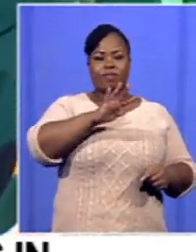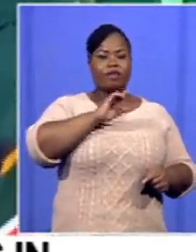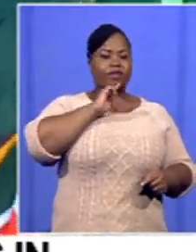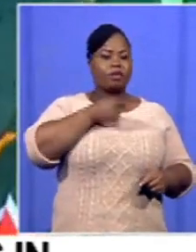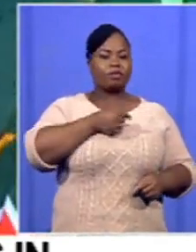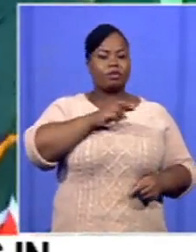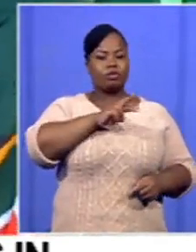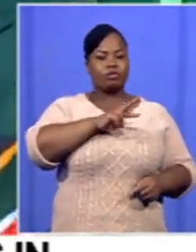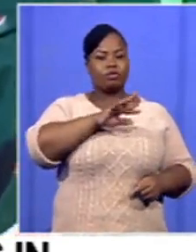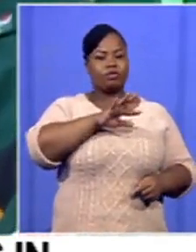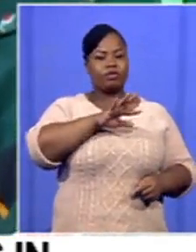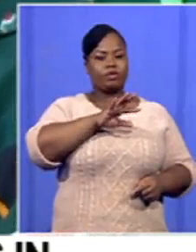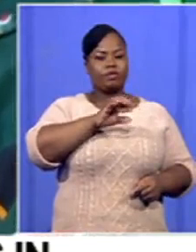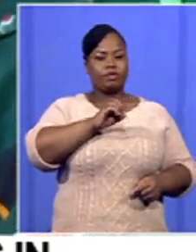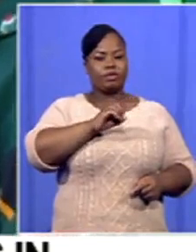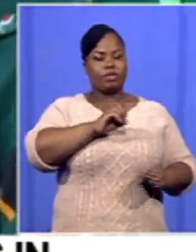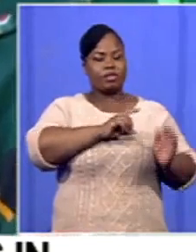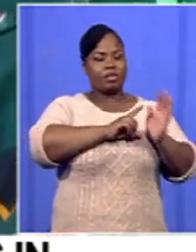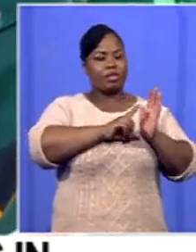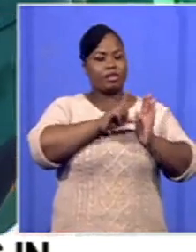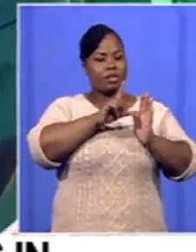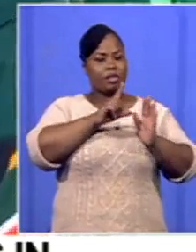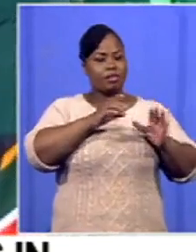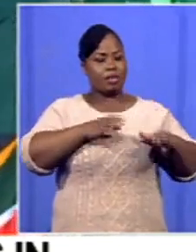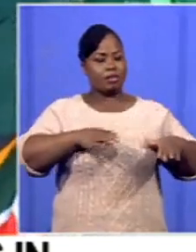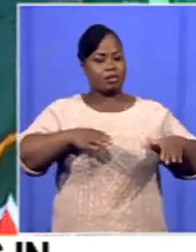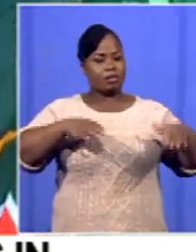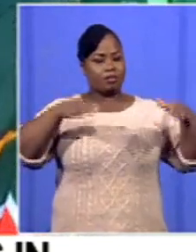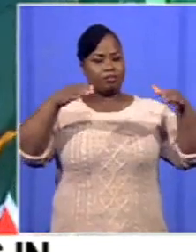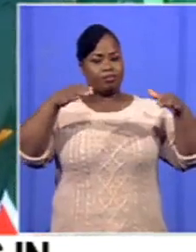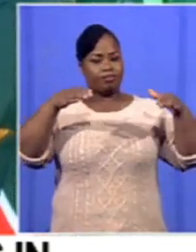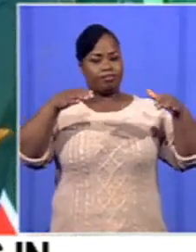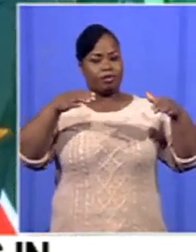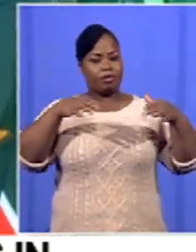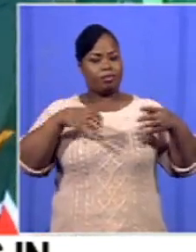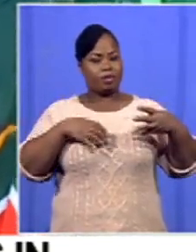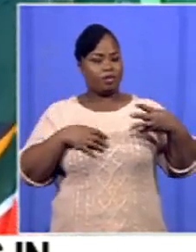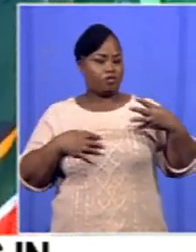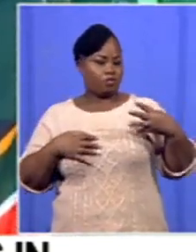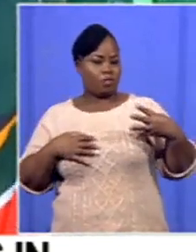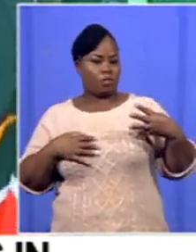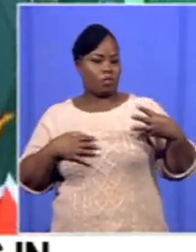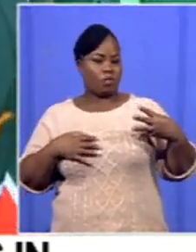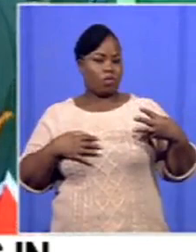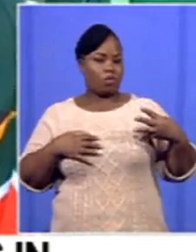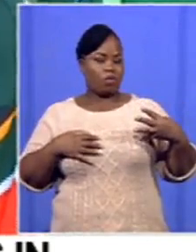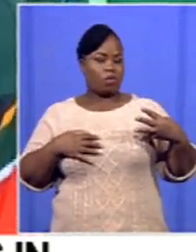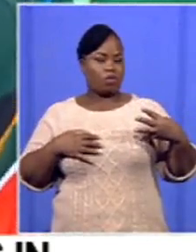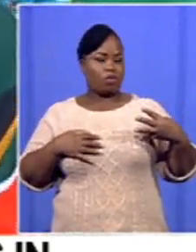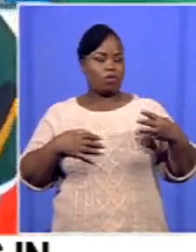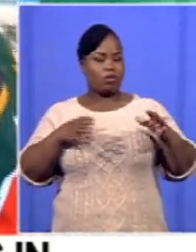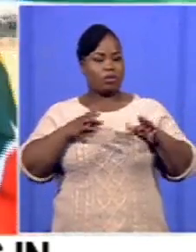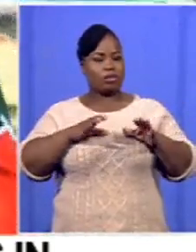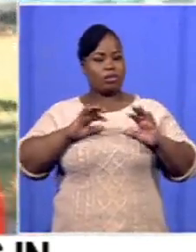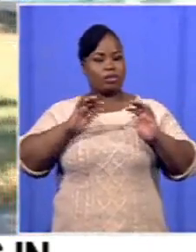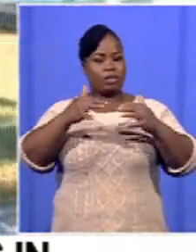5,250 liters tanks, 4 of them. So we install 4 tanks, so